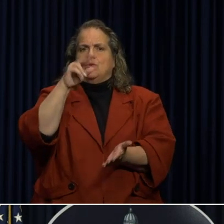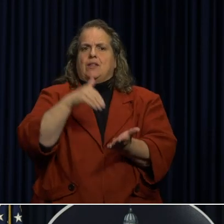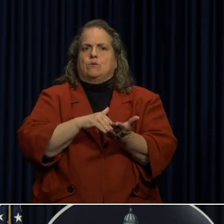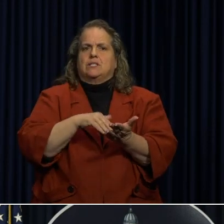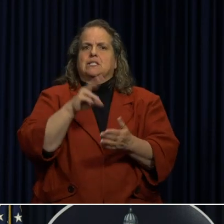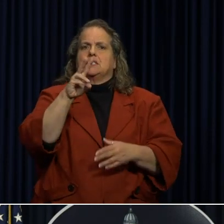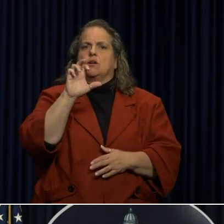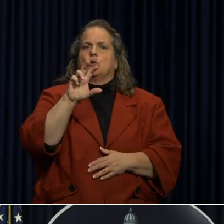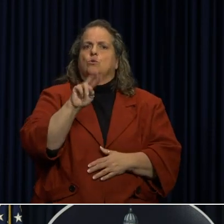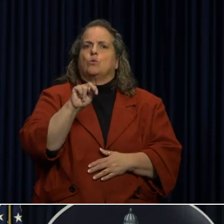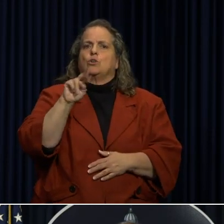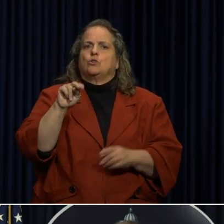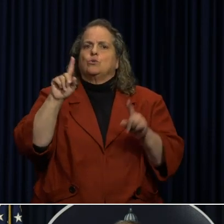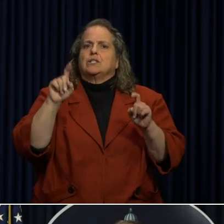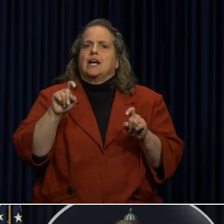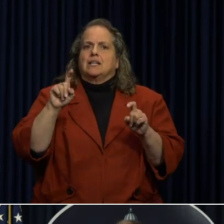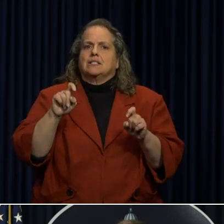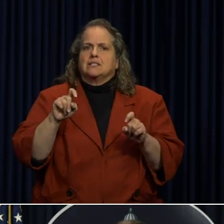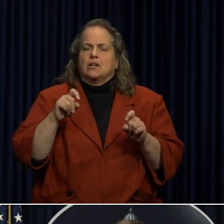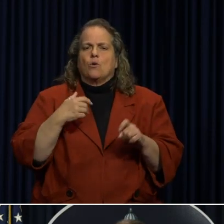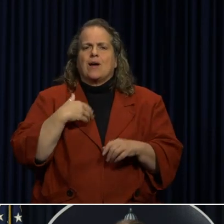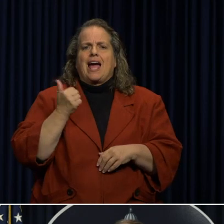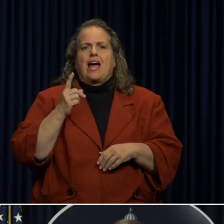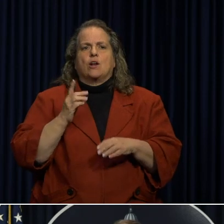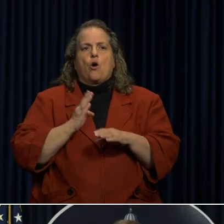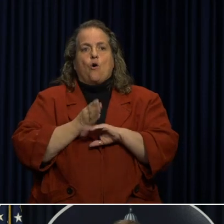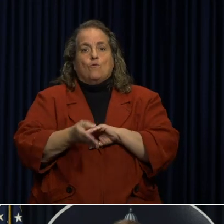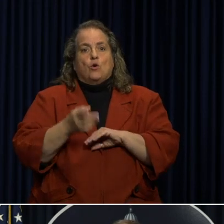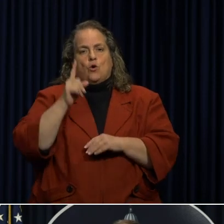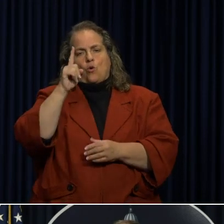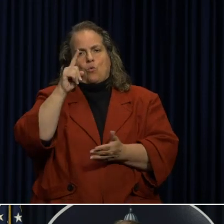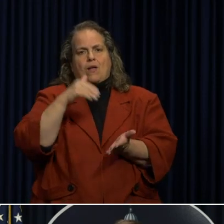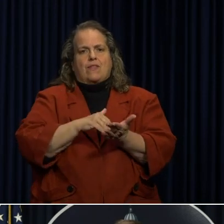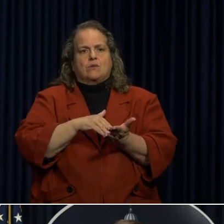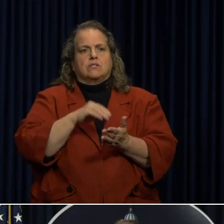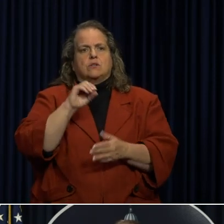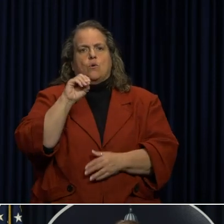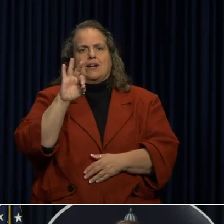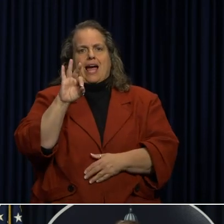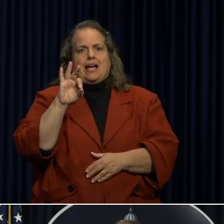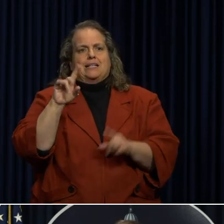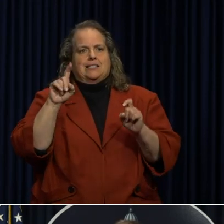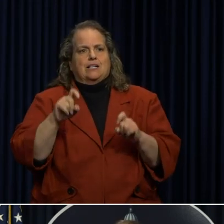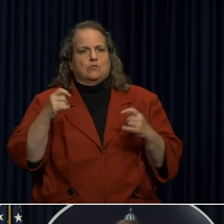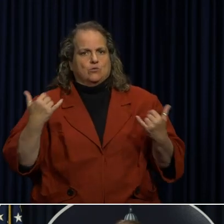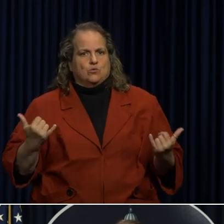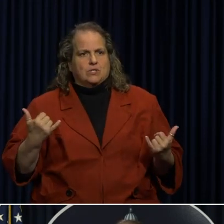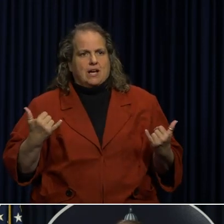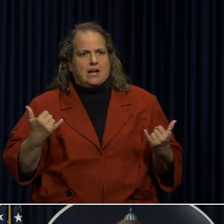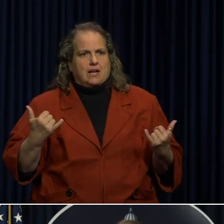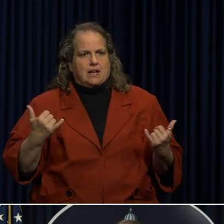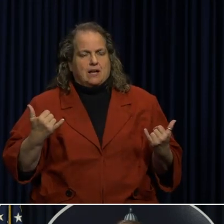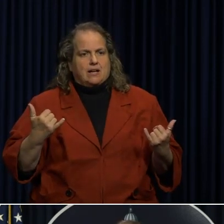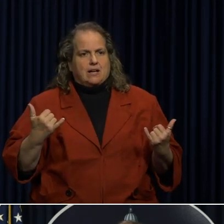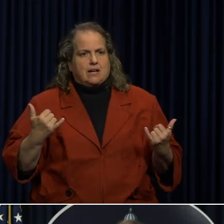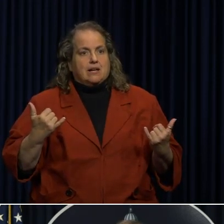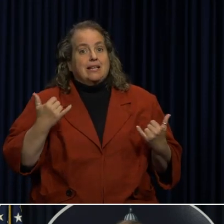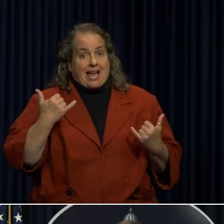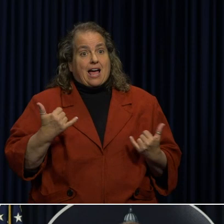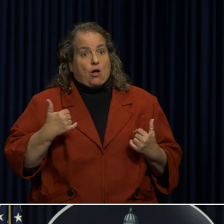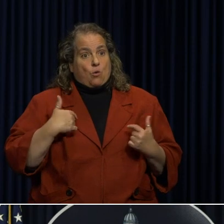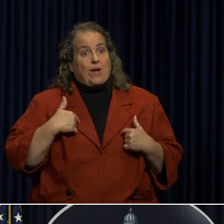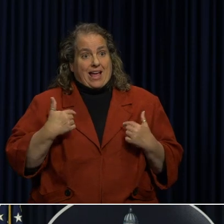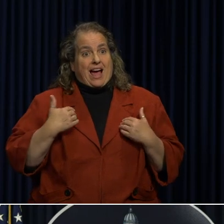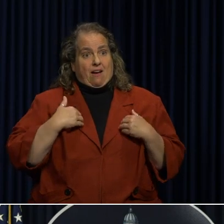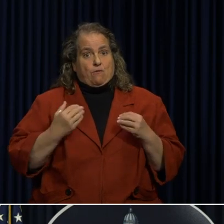2,622 tests administered. We had over 1,009 today. Again, we've got more capacity that we want to reach, but this is one